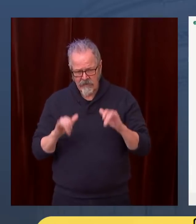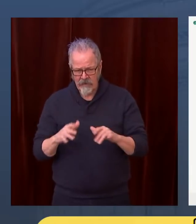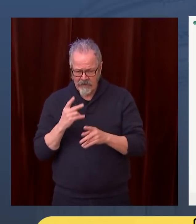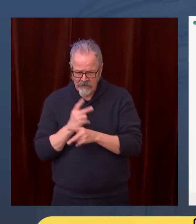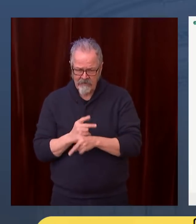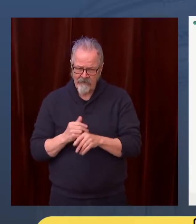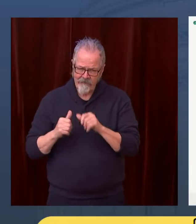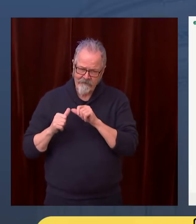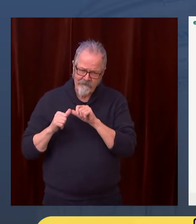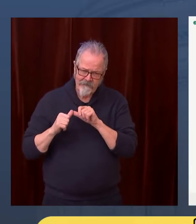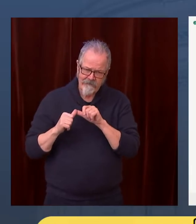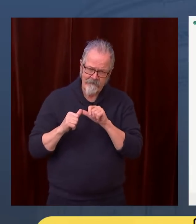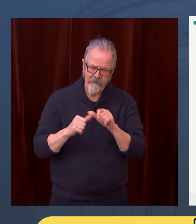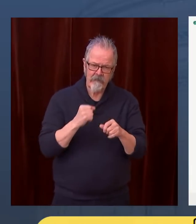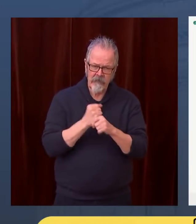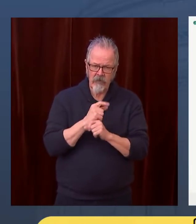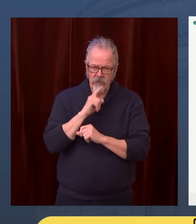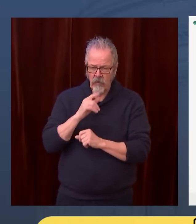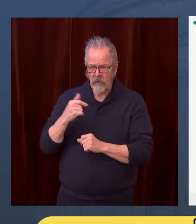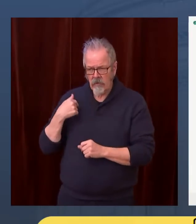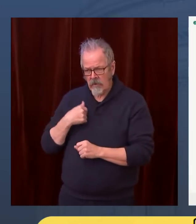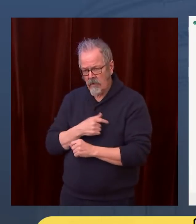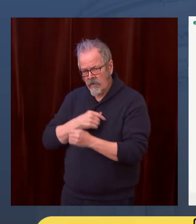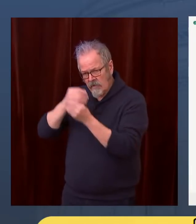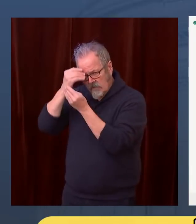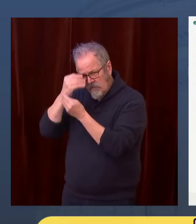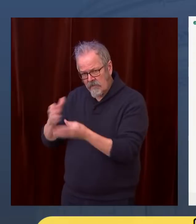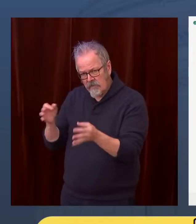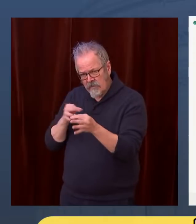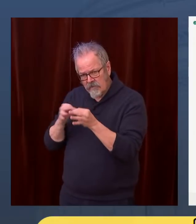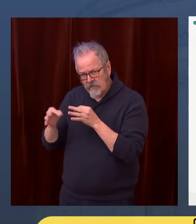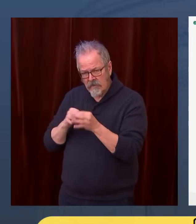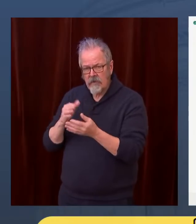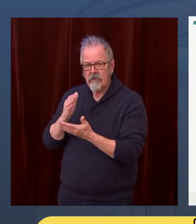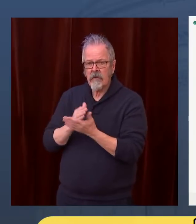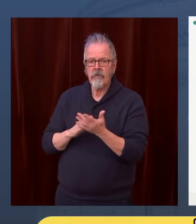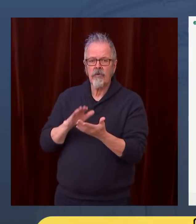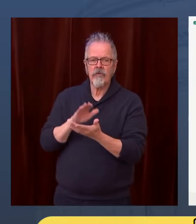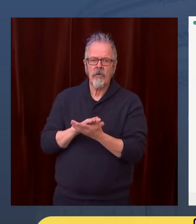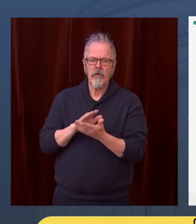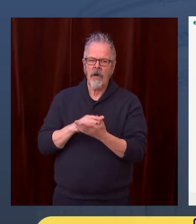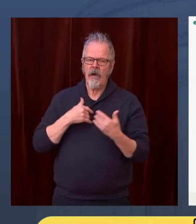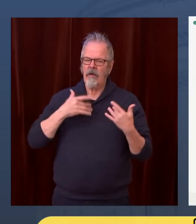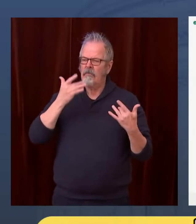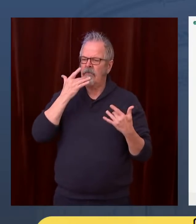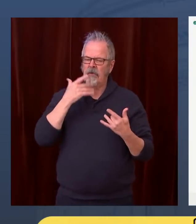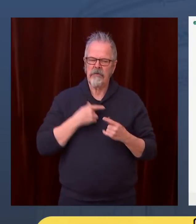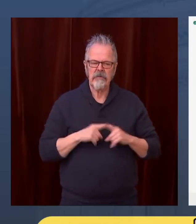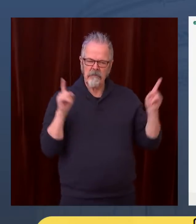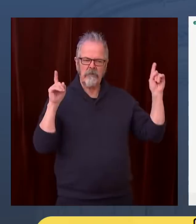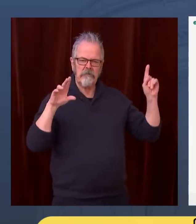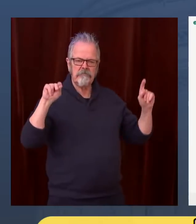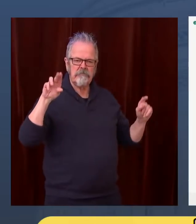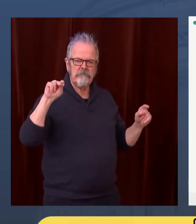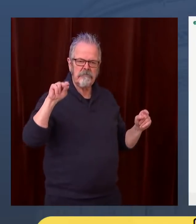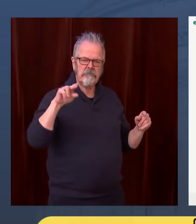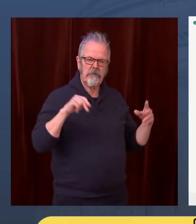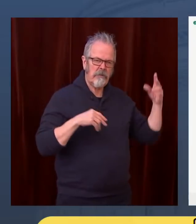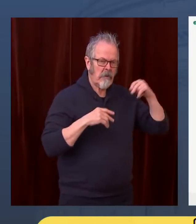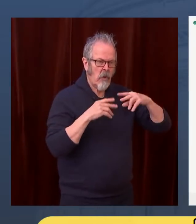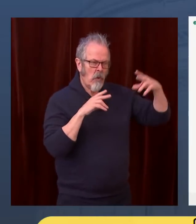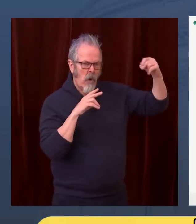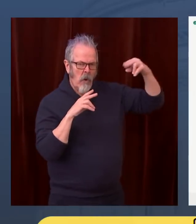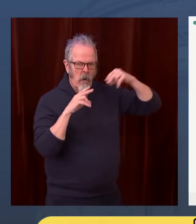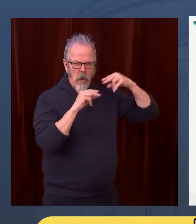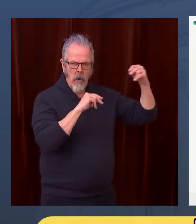this all the way through the fall. We had districts wondering if they could go their own way, but those districts wisely said, no, we're going to be a team on this. And